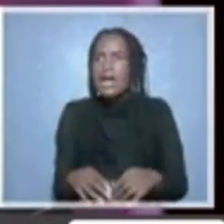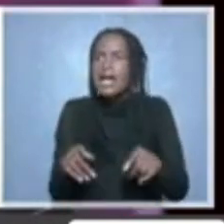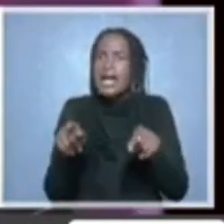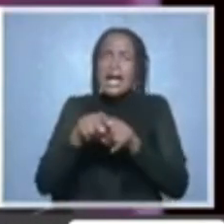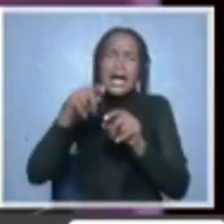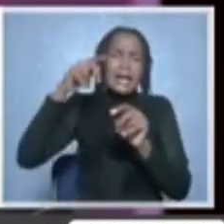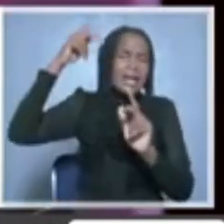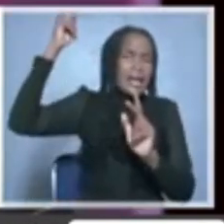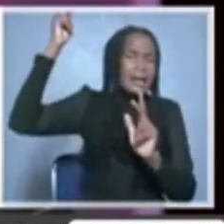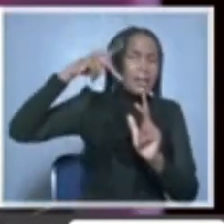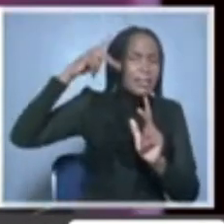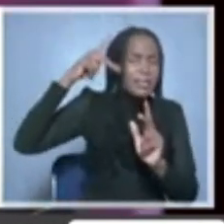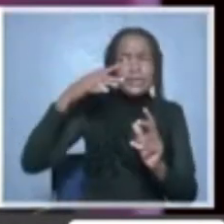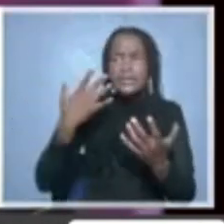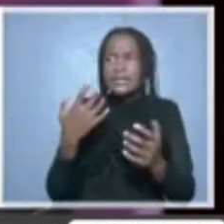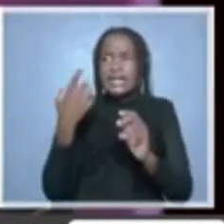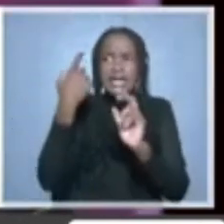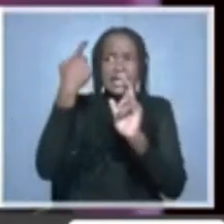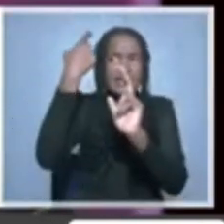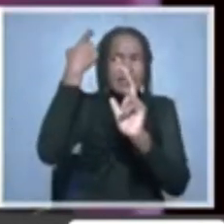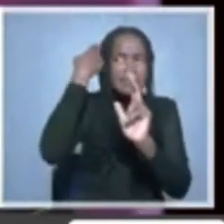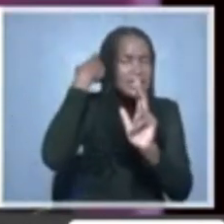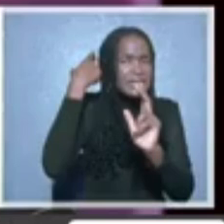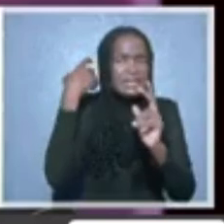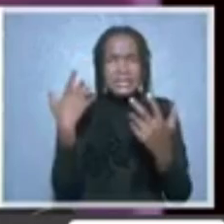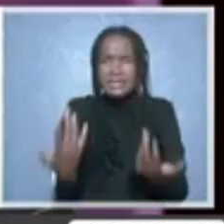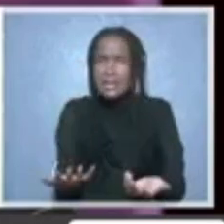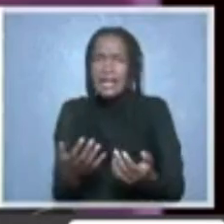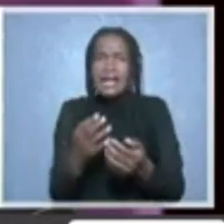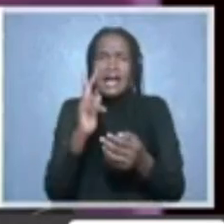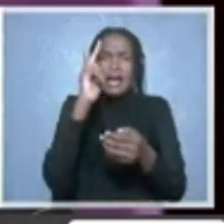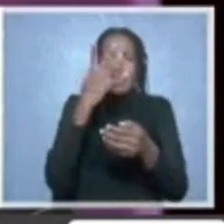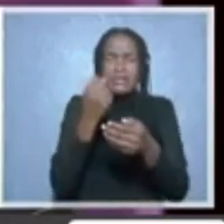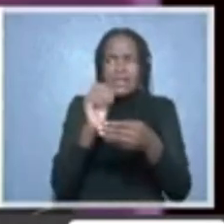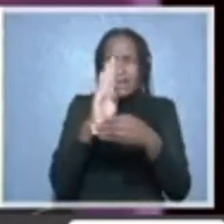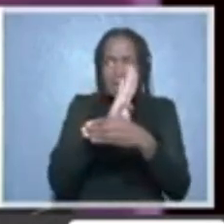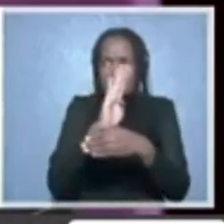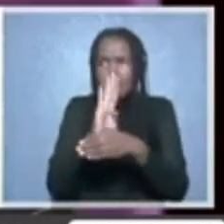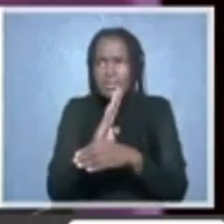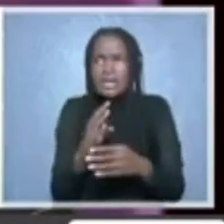politicians, ministers, we had business people,